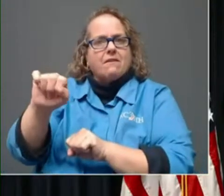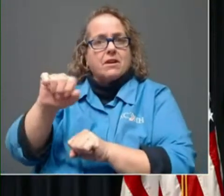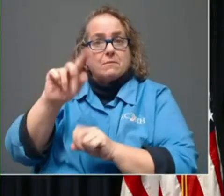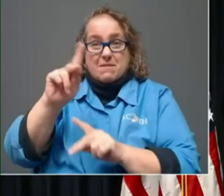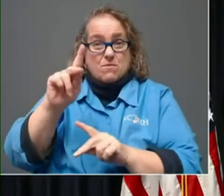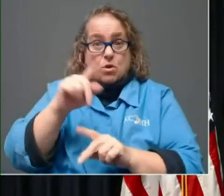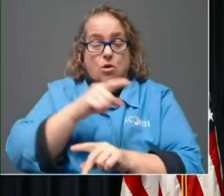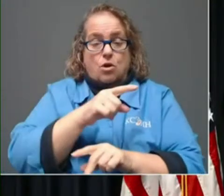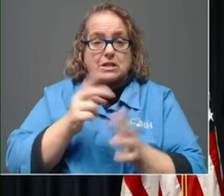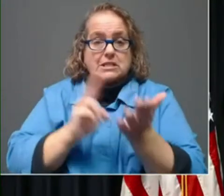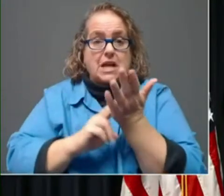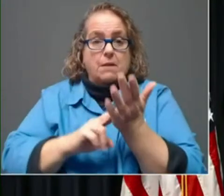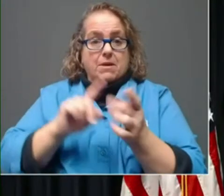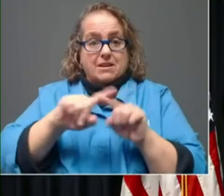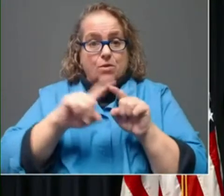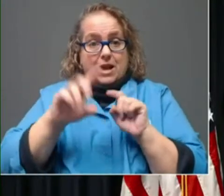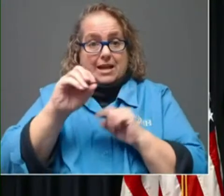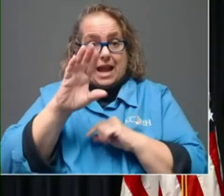sites?